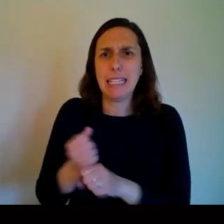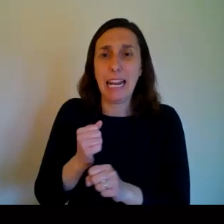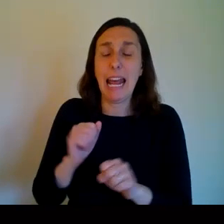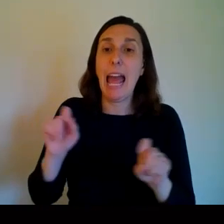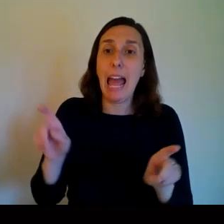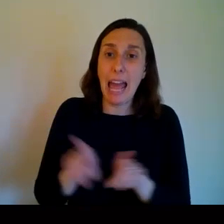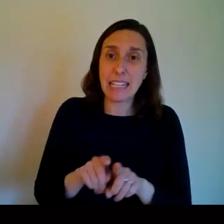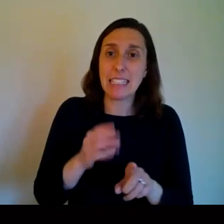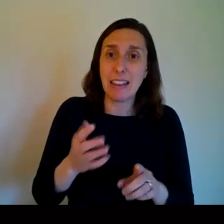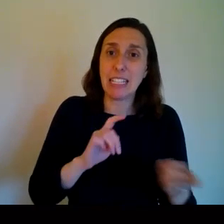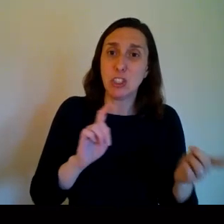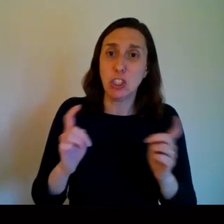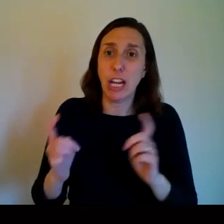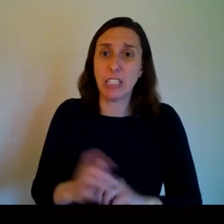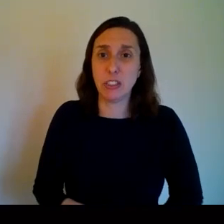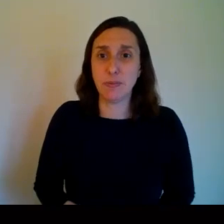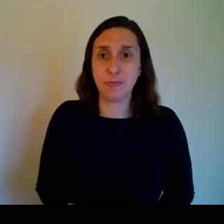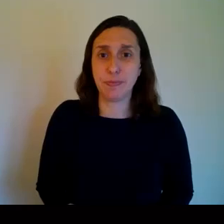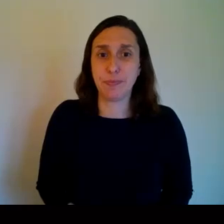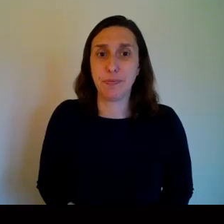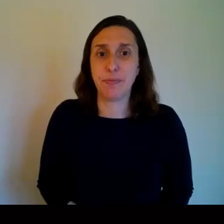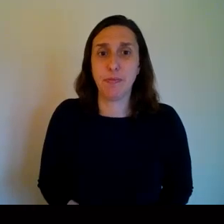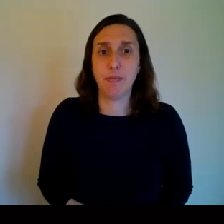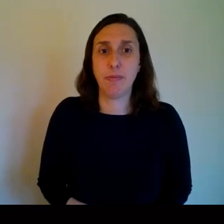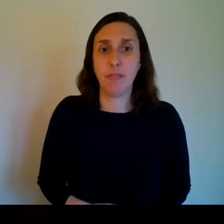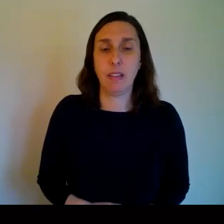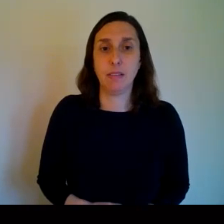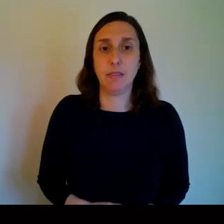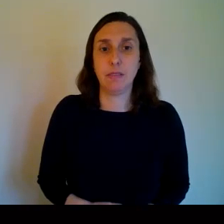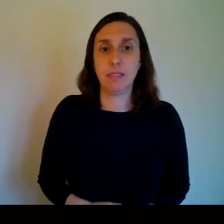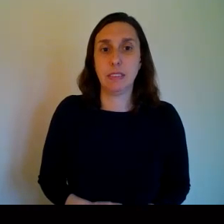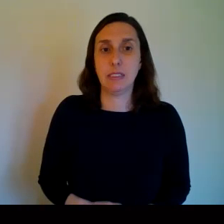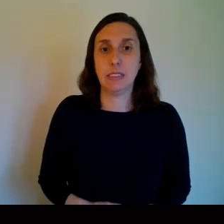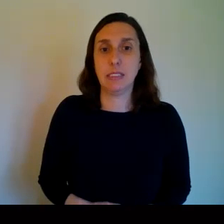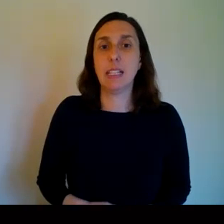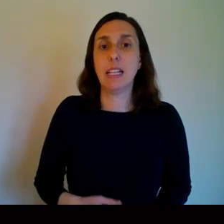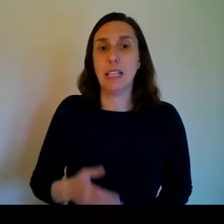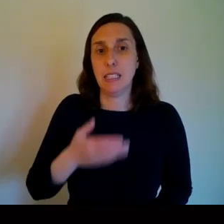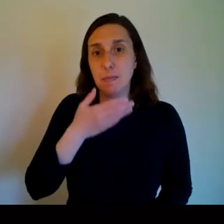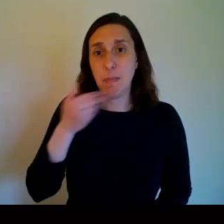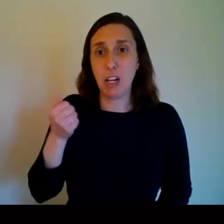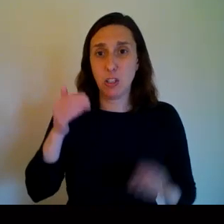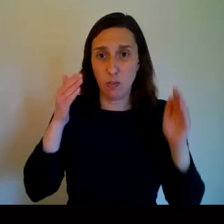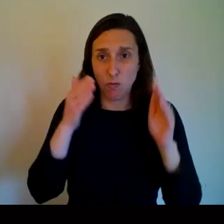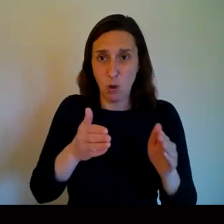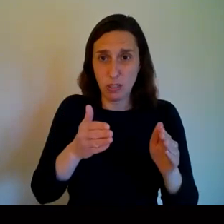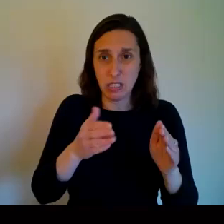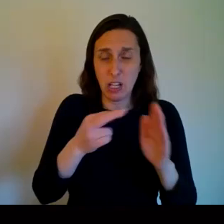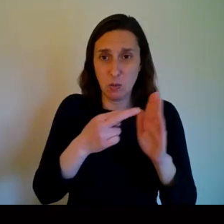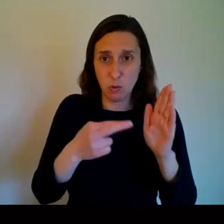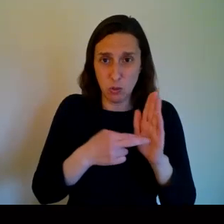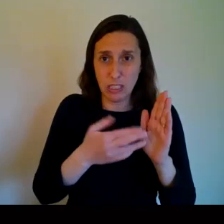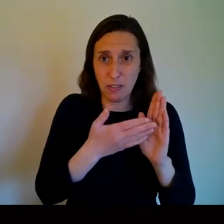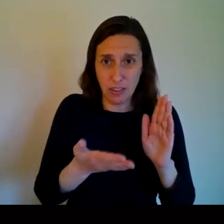change with the refining process. It's better to focus on the rules for the thing you have